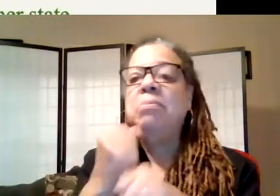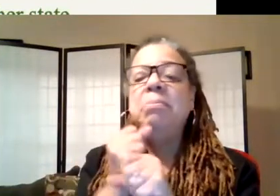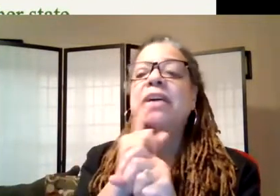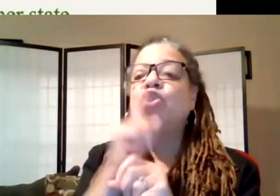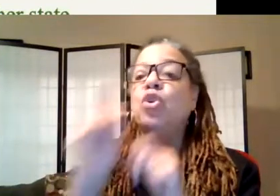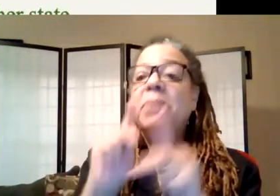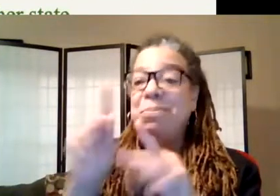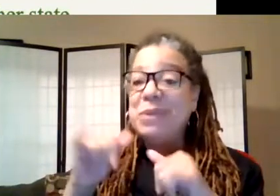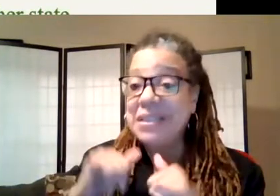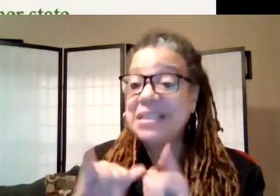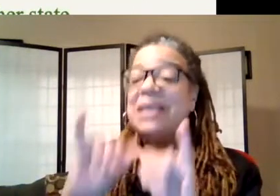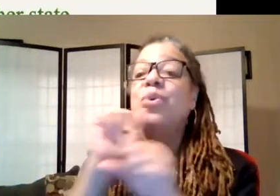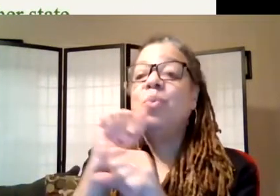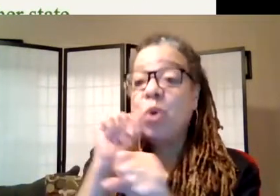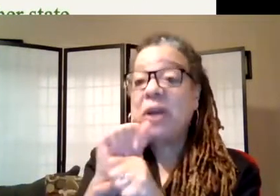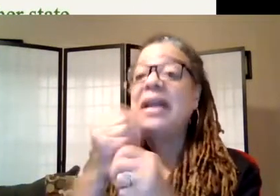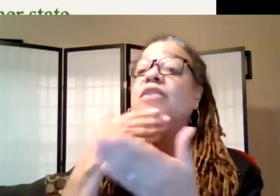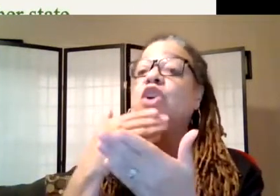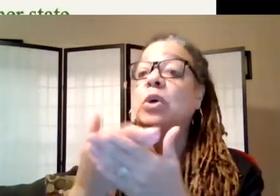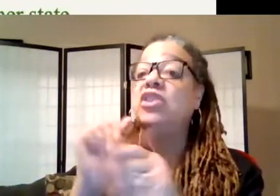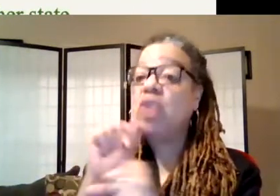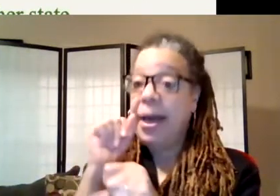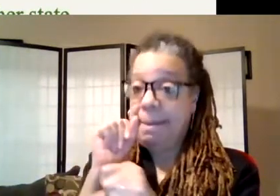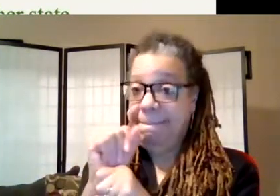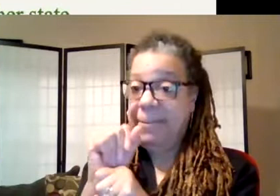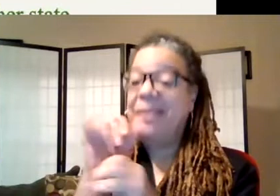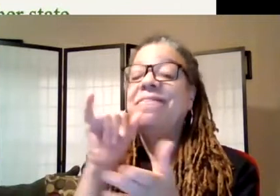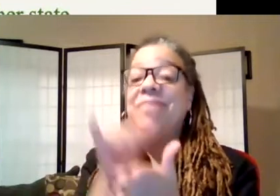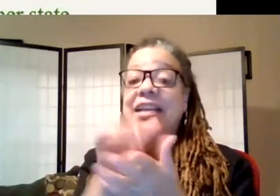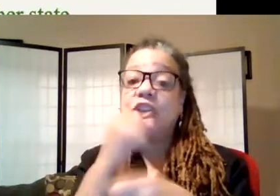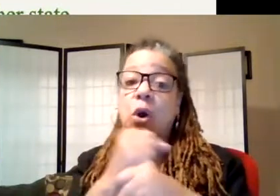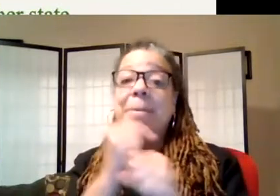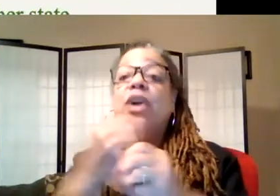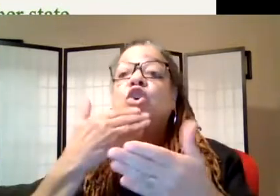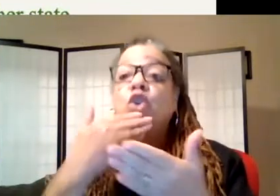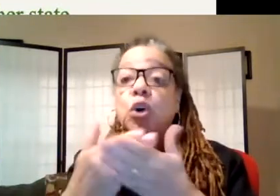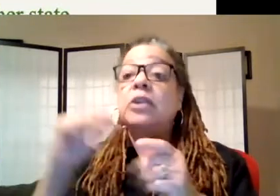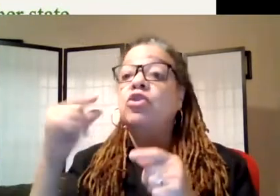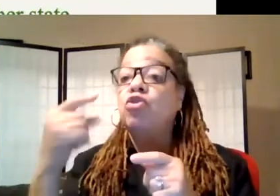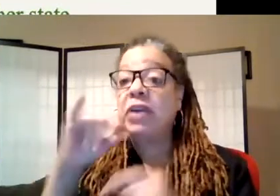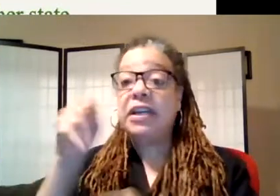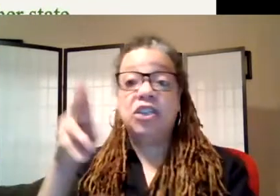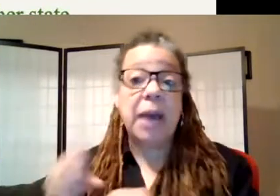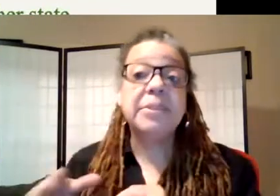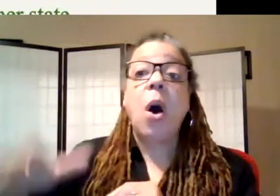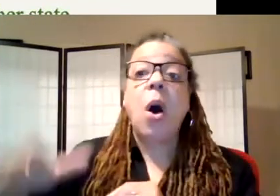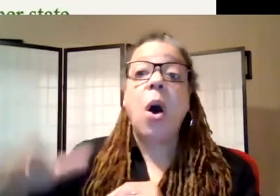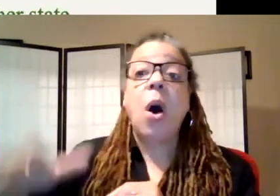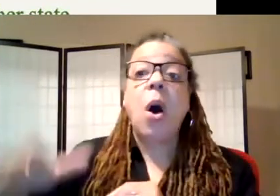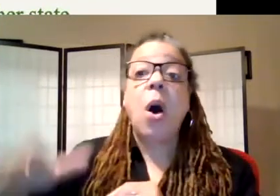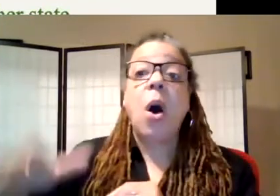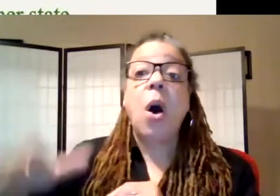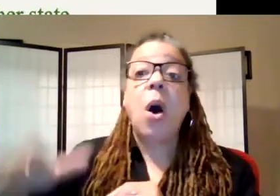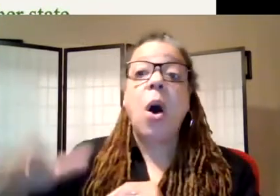for their families with good quality jobs? So this is going to create those good green jobs all over the state of California. It provides nearly $35